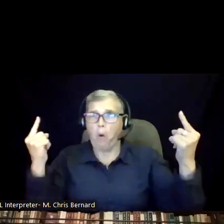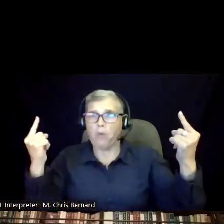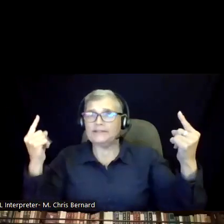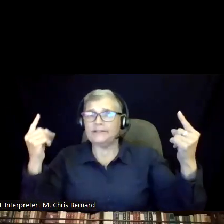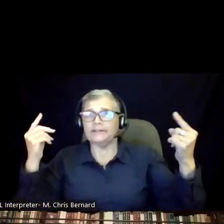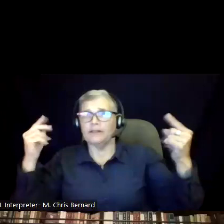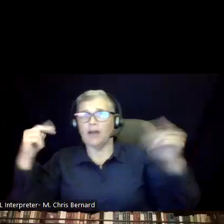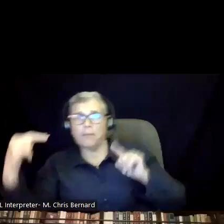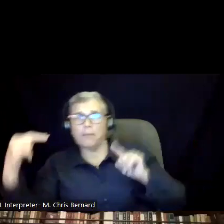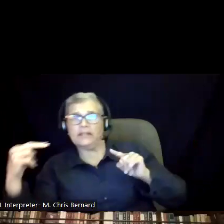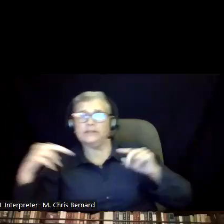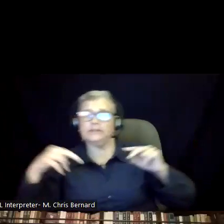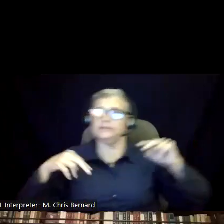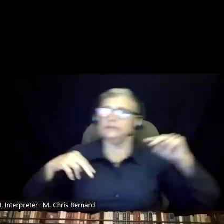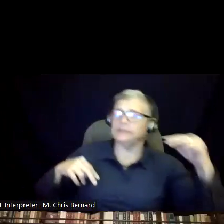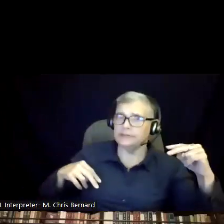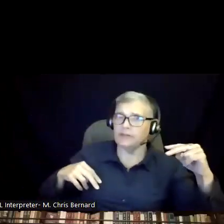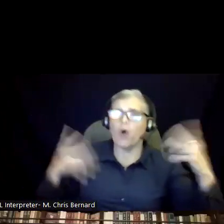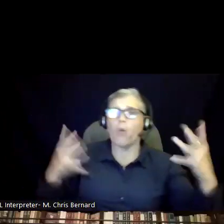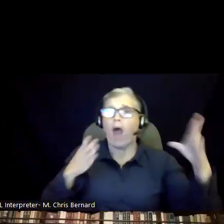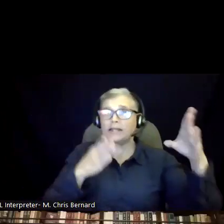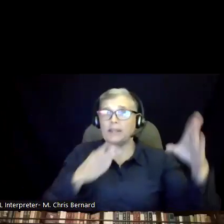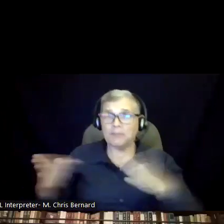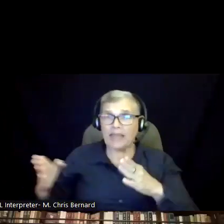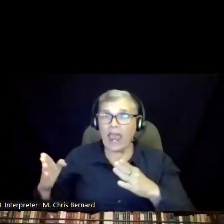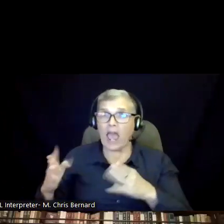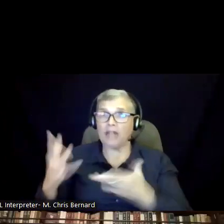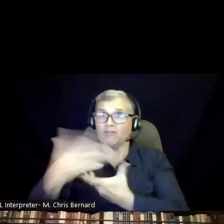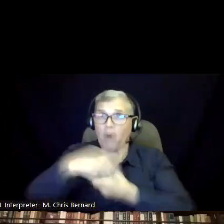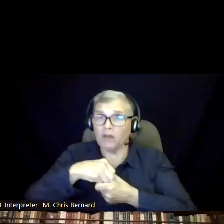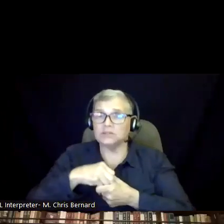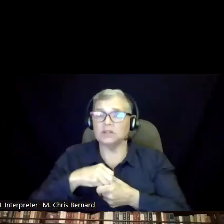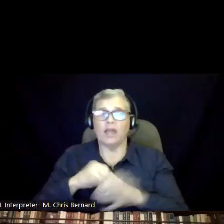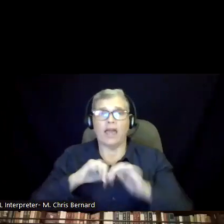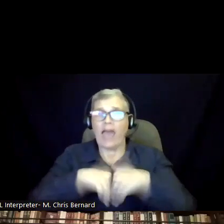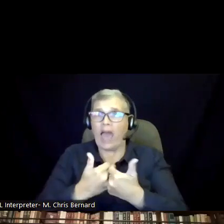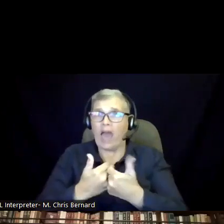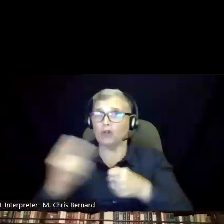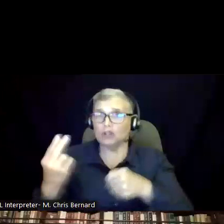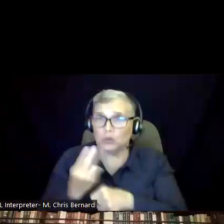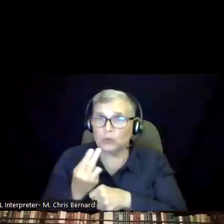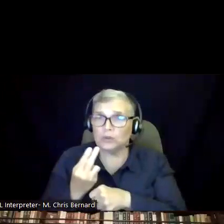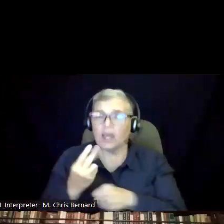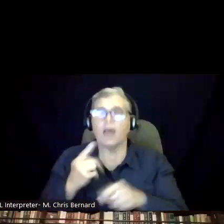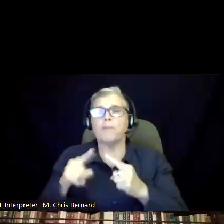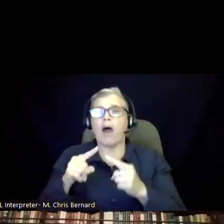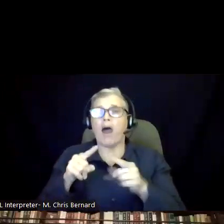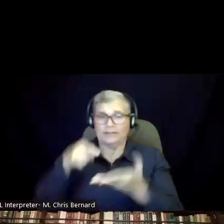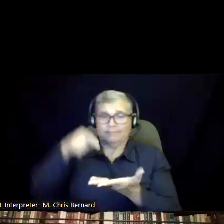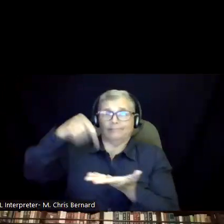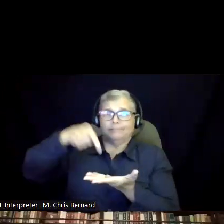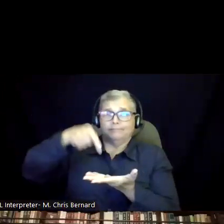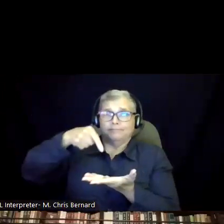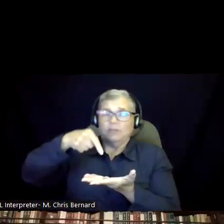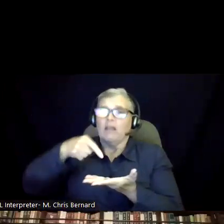on what the model is, what it ought to be, and how it ought to be used. But at its very core, the model is an exercise that